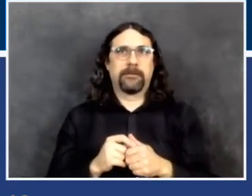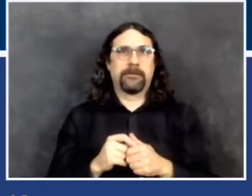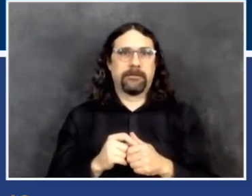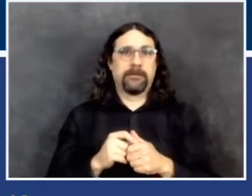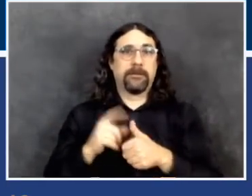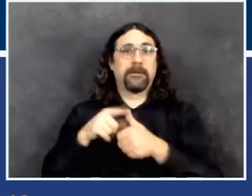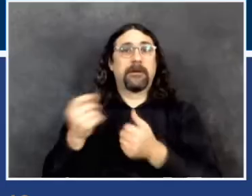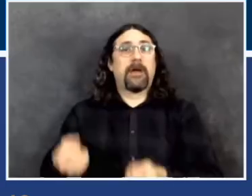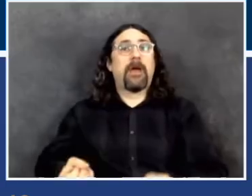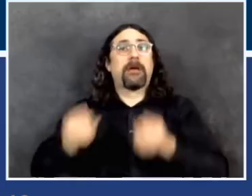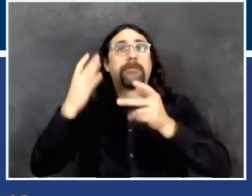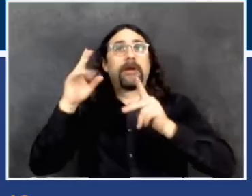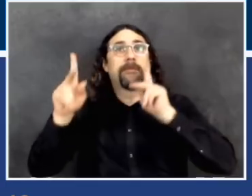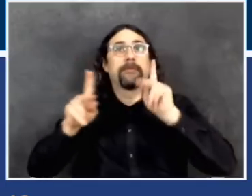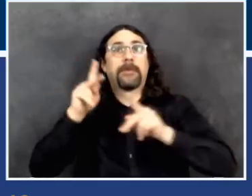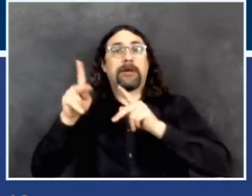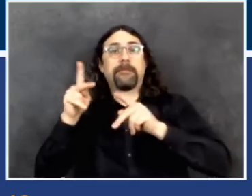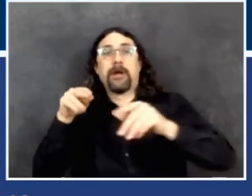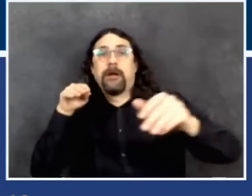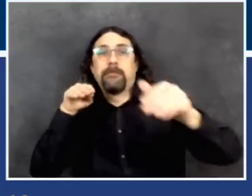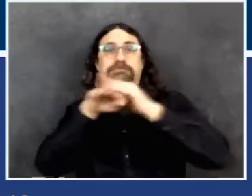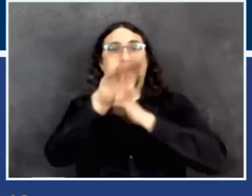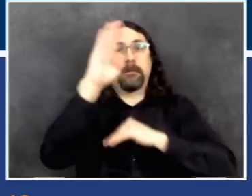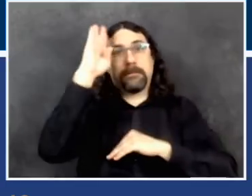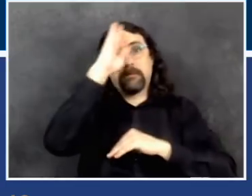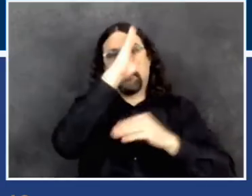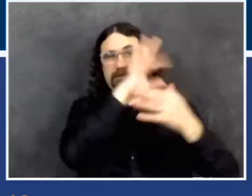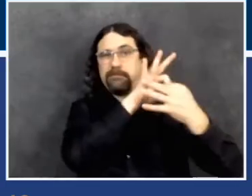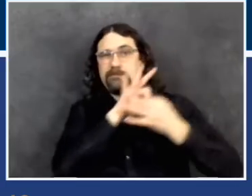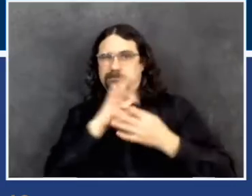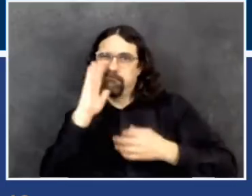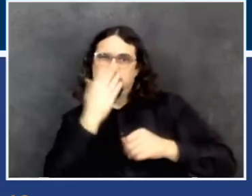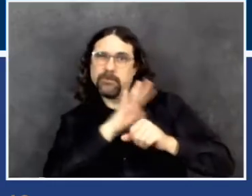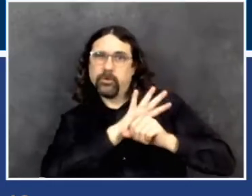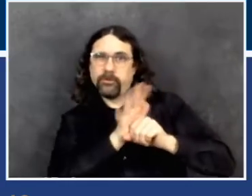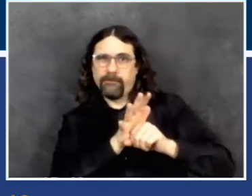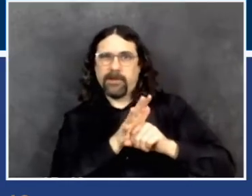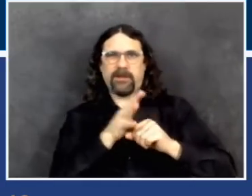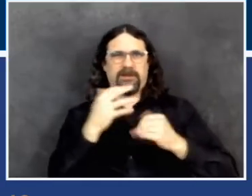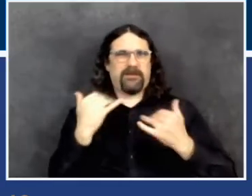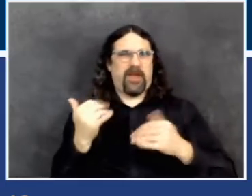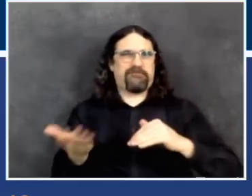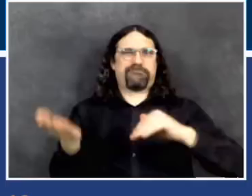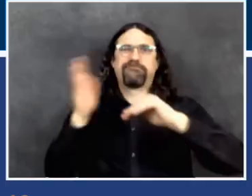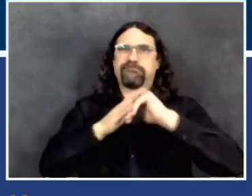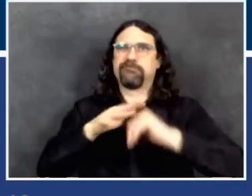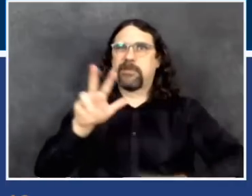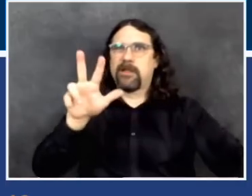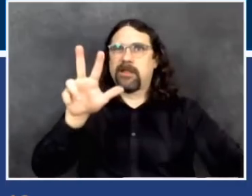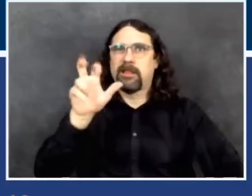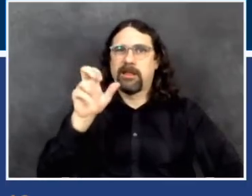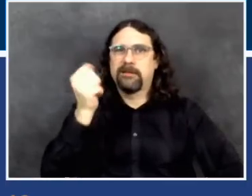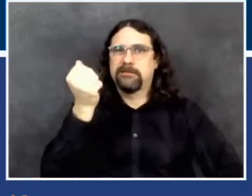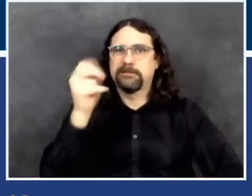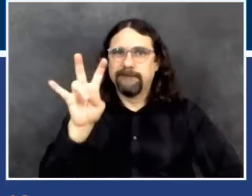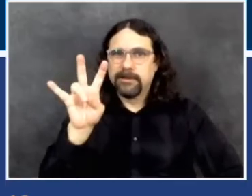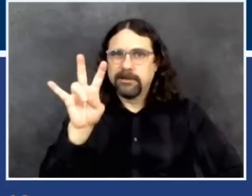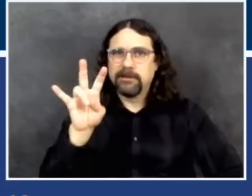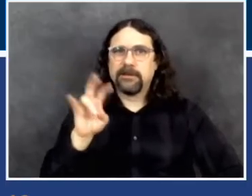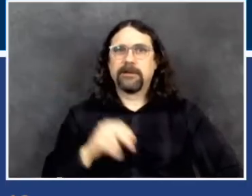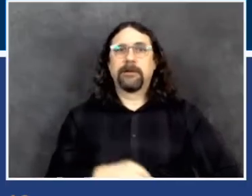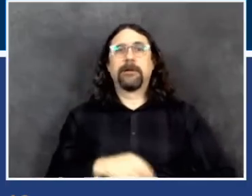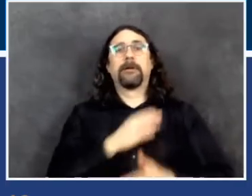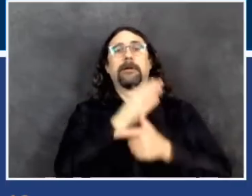317. Daily number of people in ICUs across our public hospitals for suspected COVID, that went down from 880